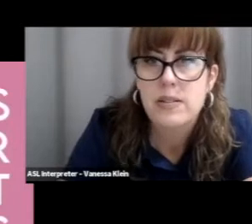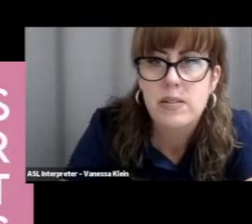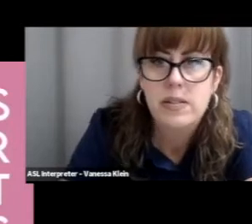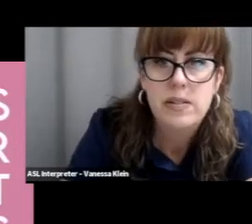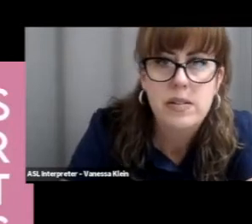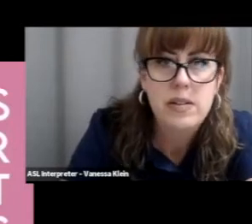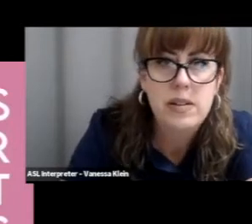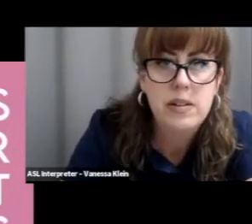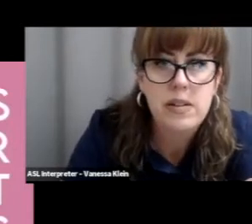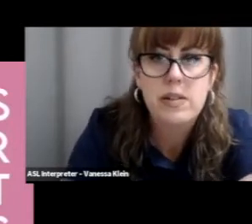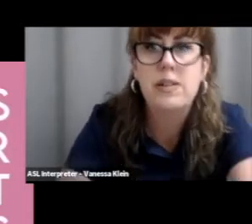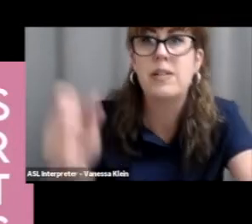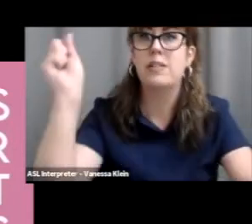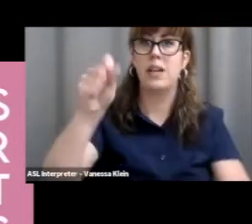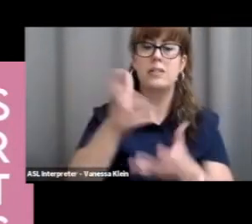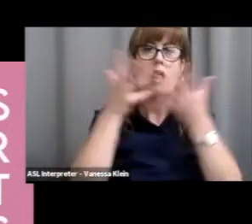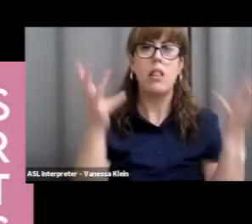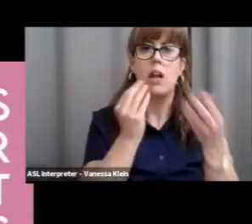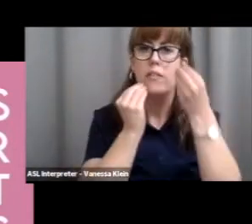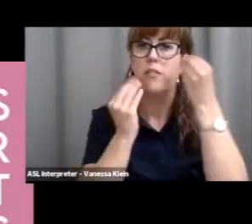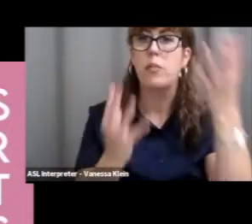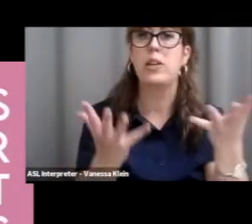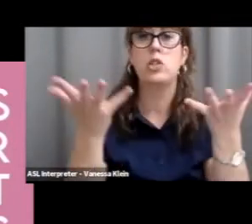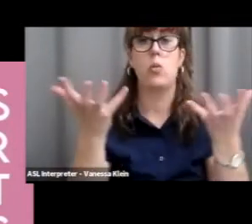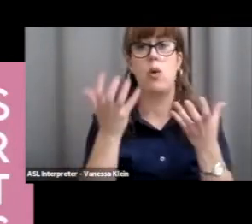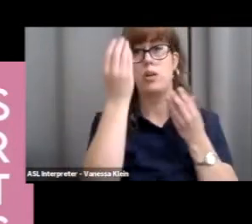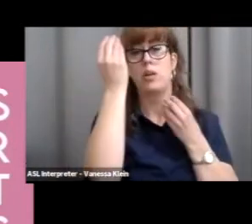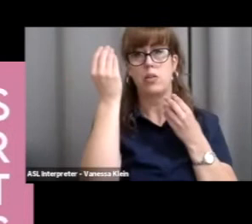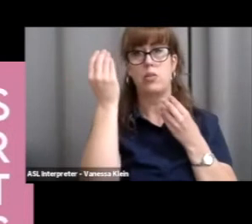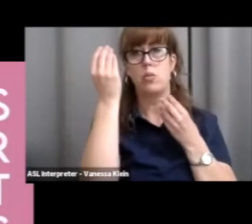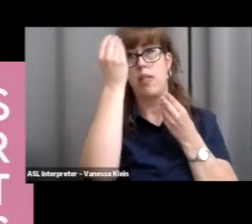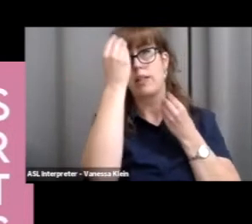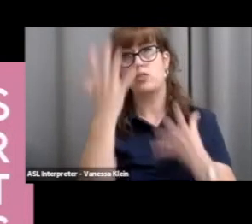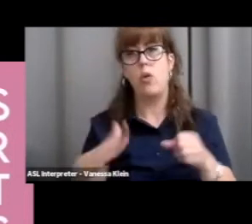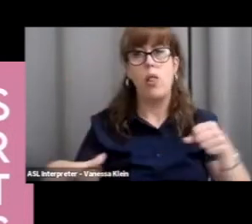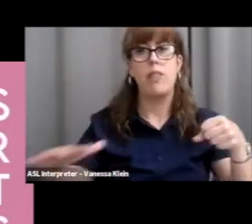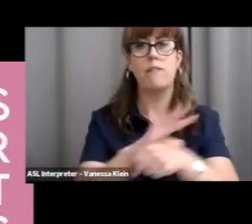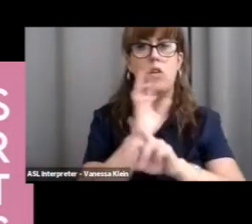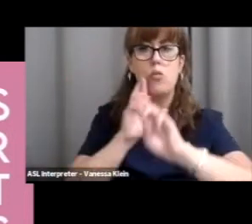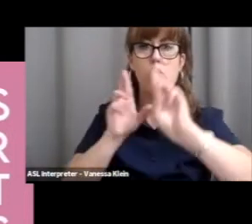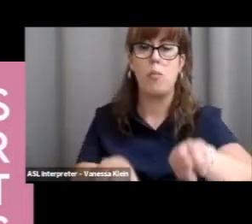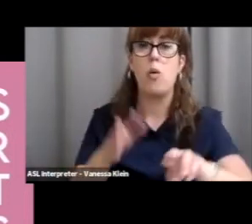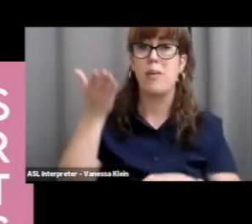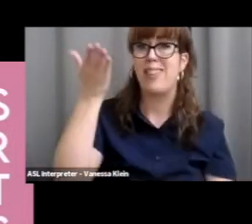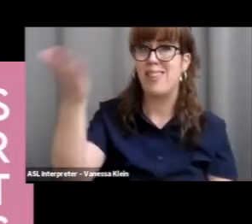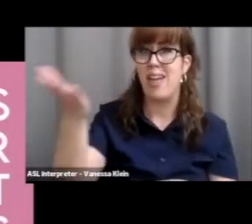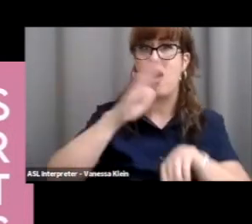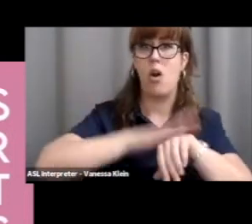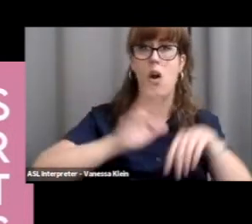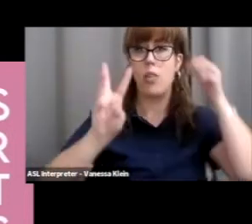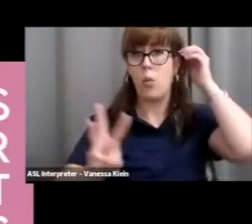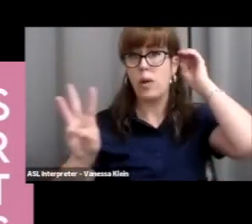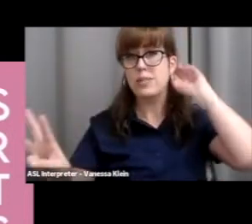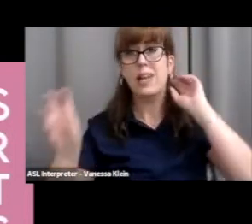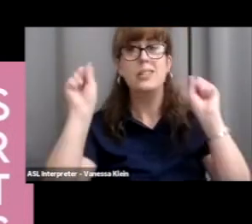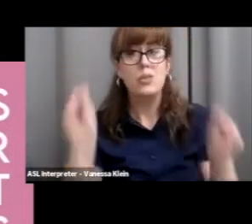I wanted to let you know that the full report will be on our website. So you can download